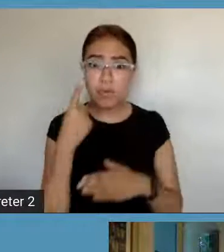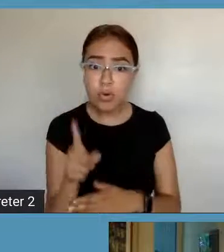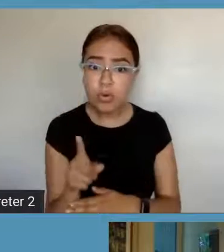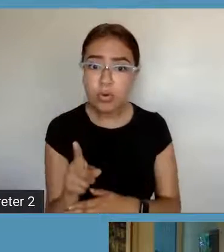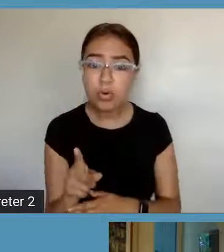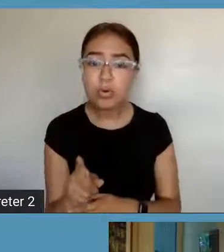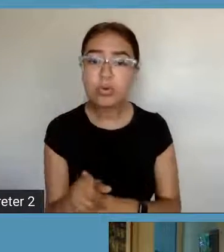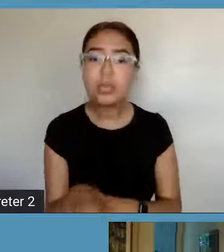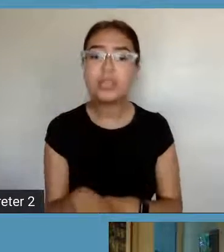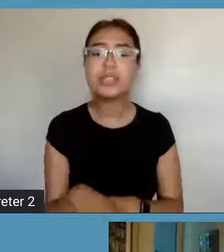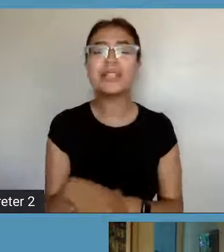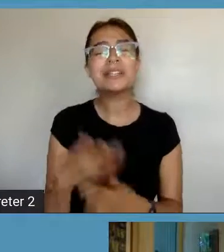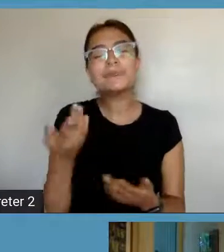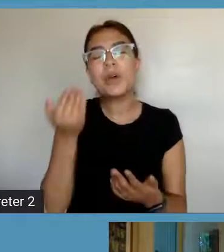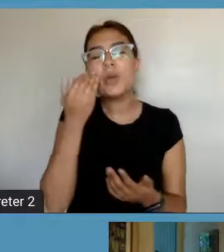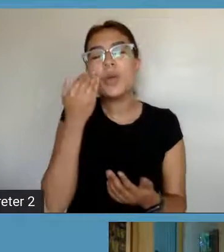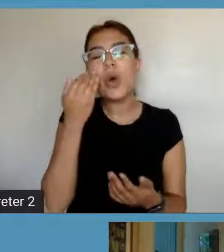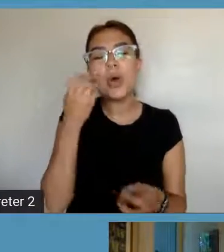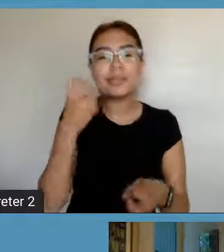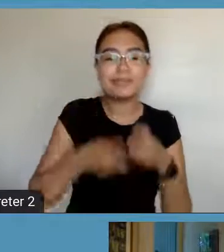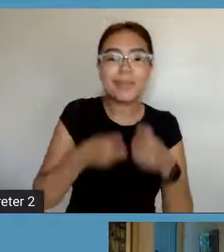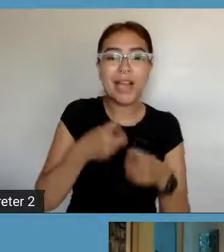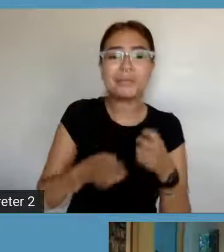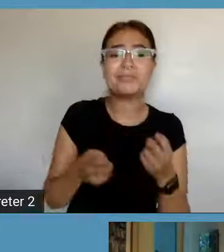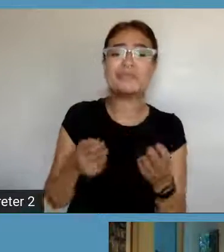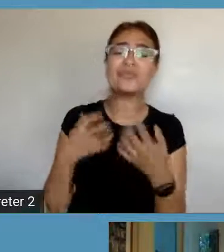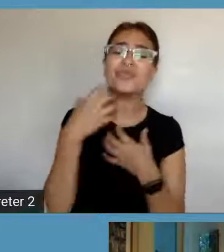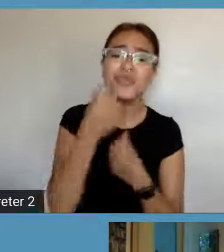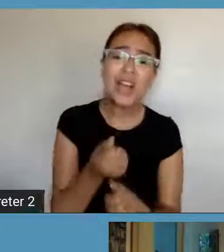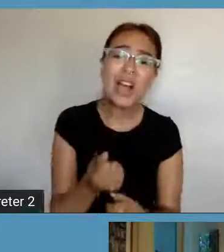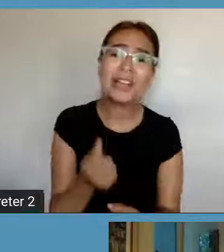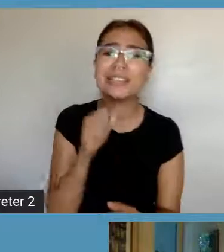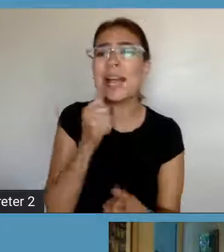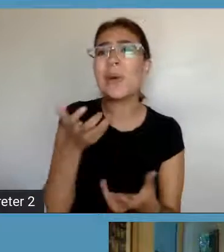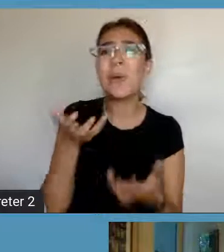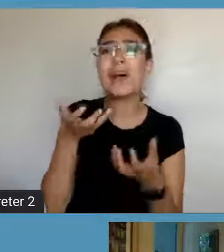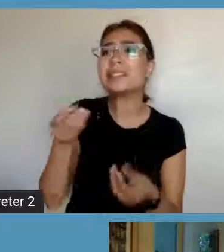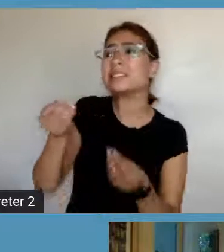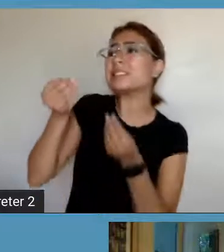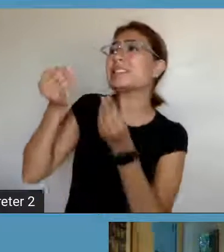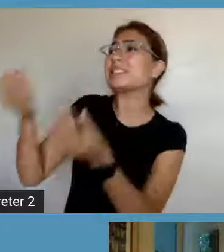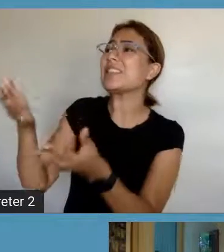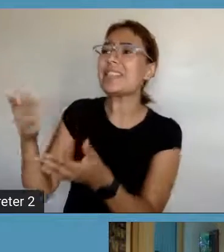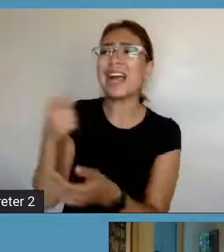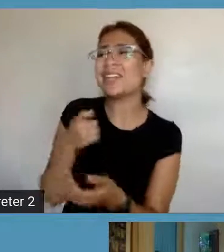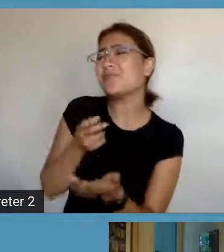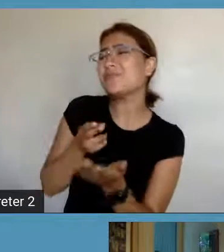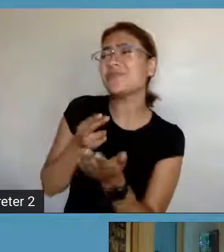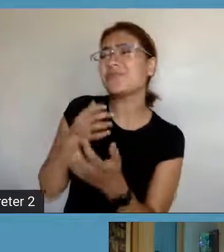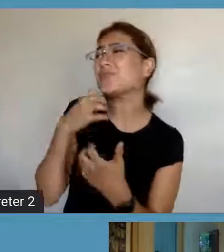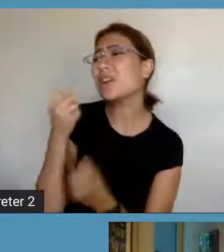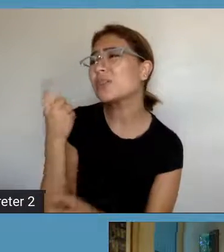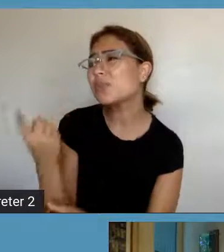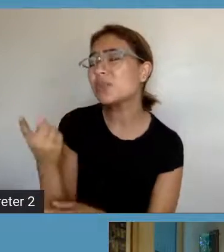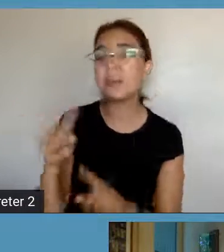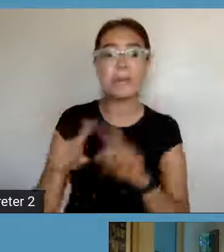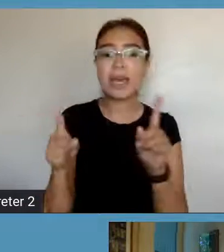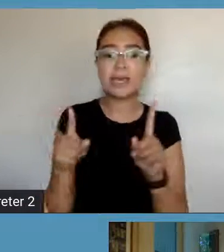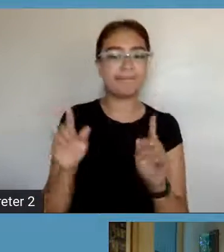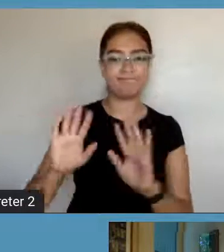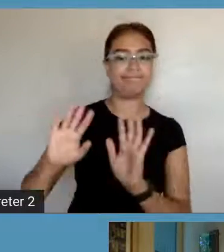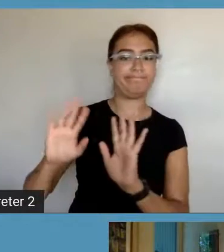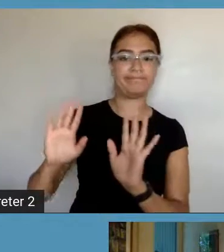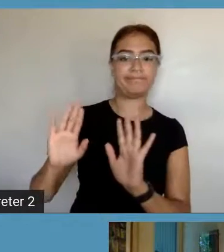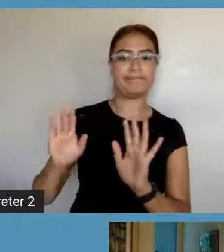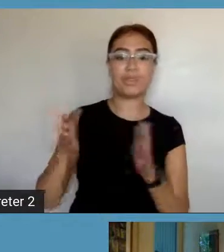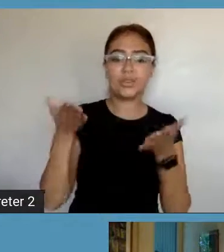of trust. You know, I don't want to give my things away, and I don't know, do I trust you? And so all of that is diminished. And so, you know, you're there and you're